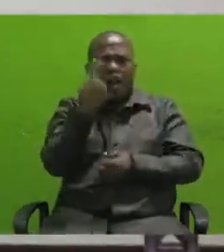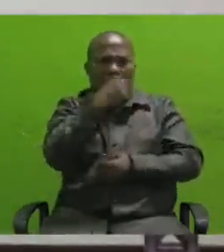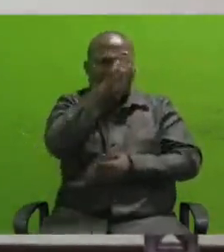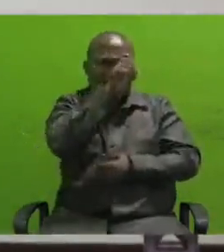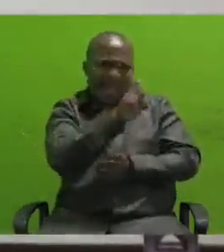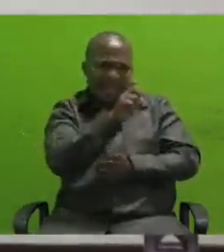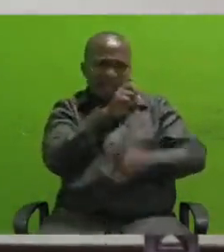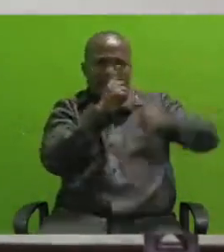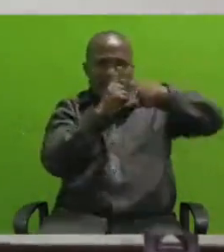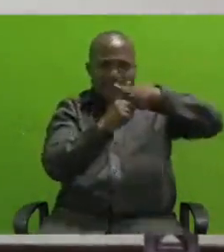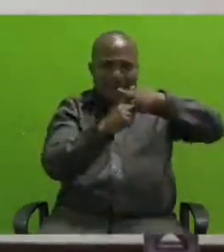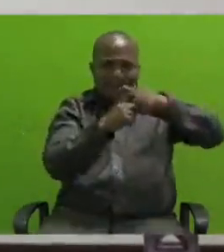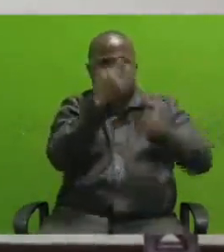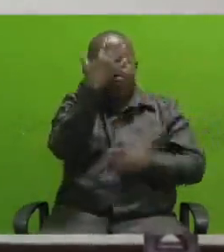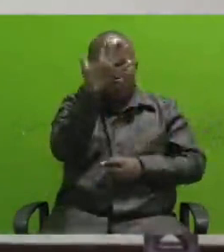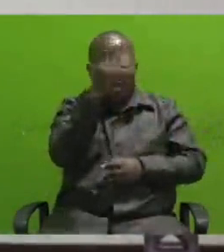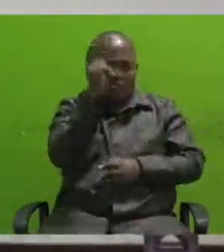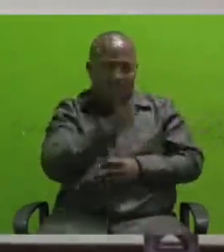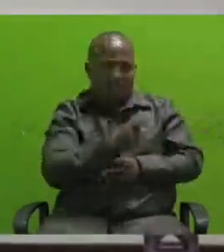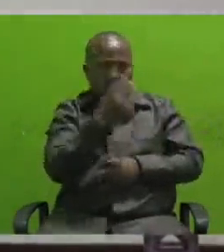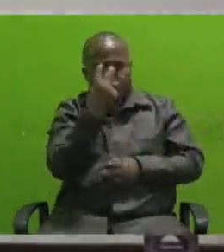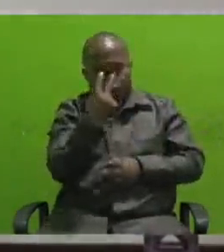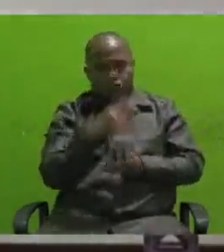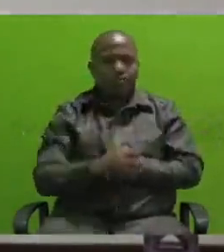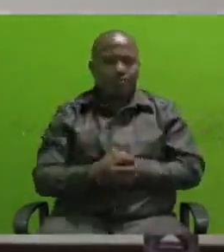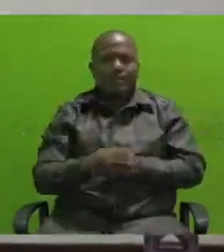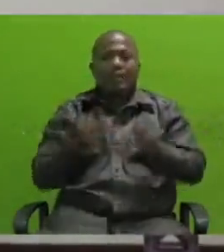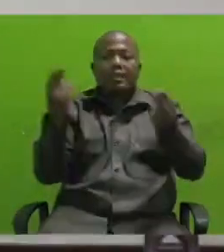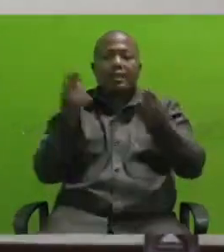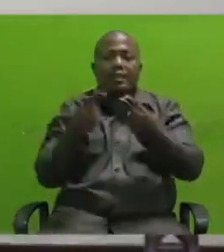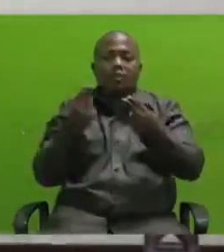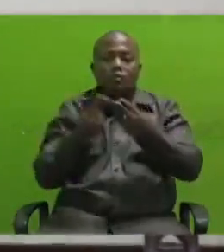of 2 is equal to plus or minus